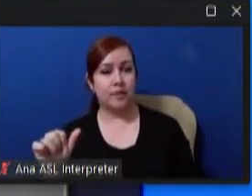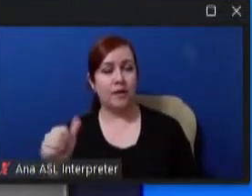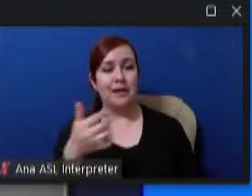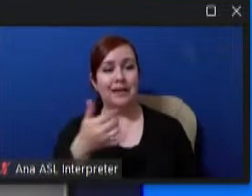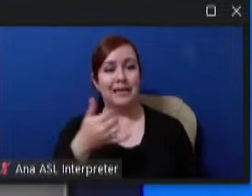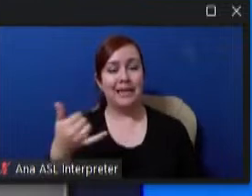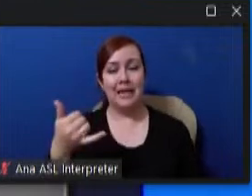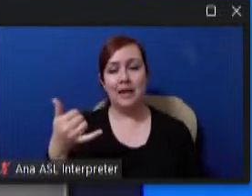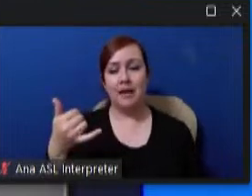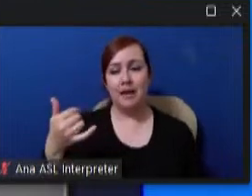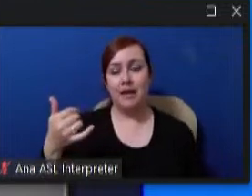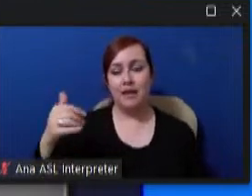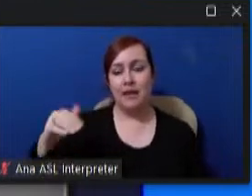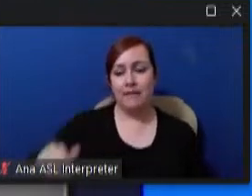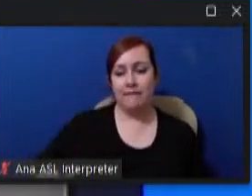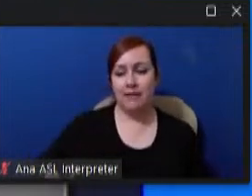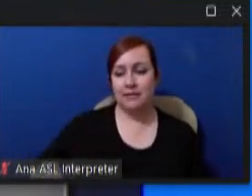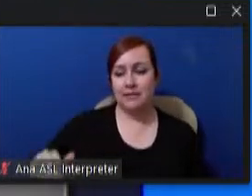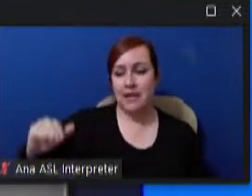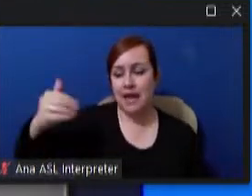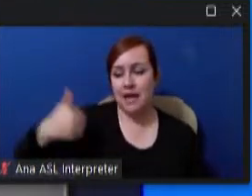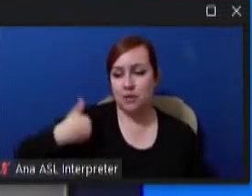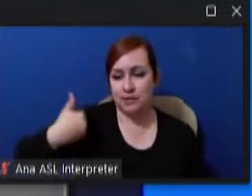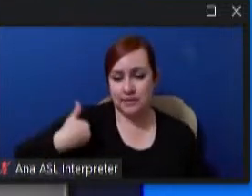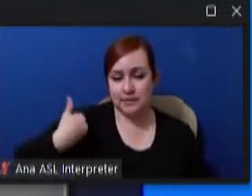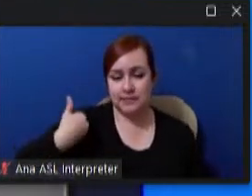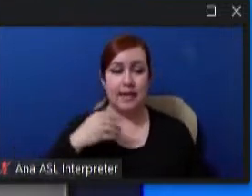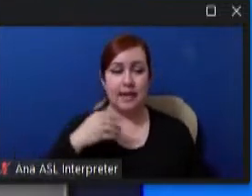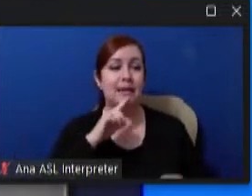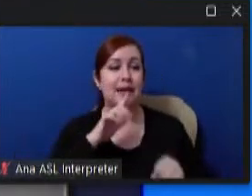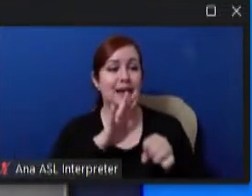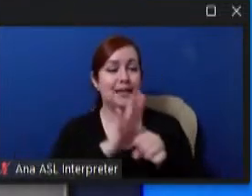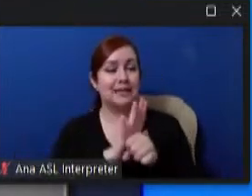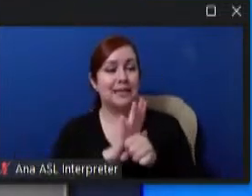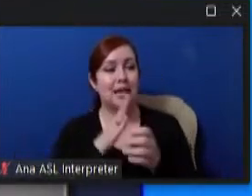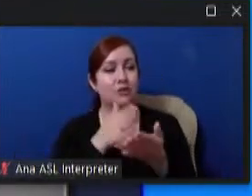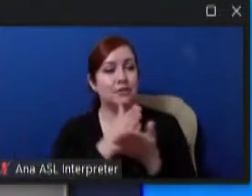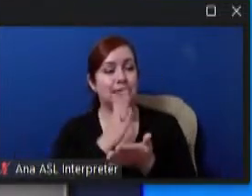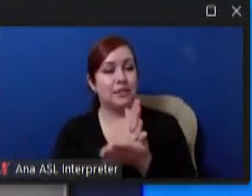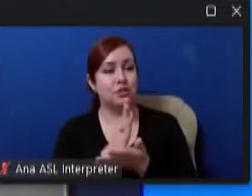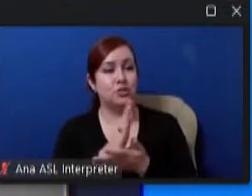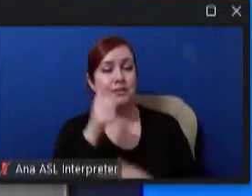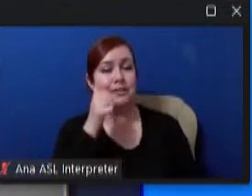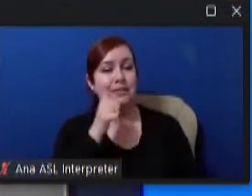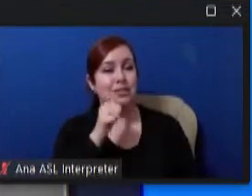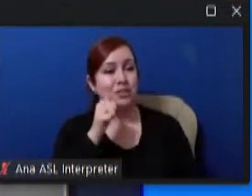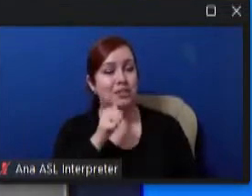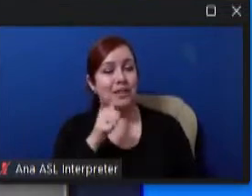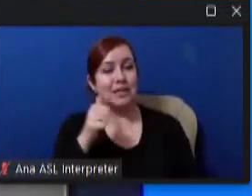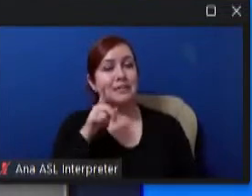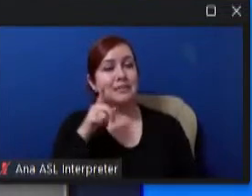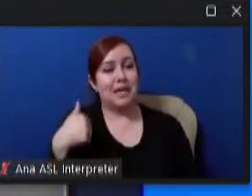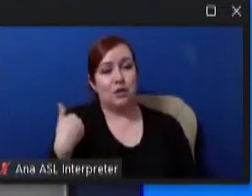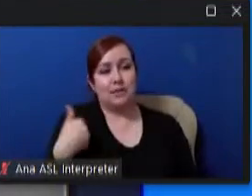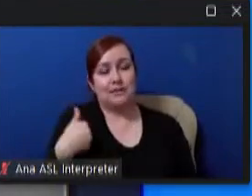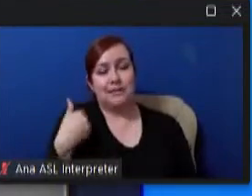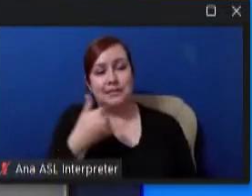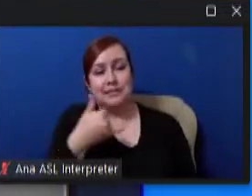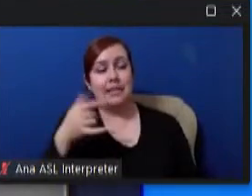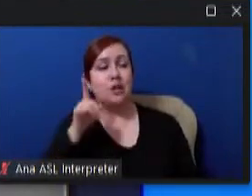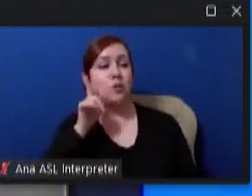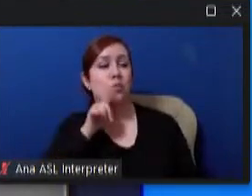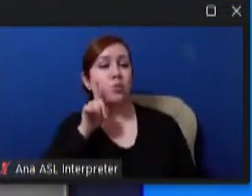disability perspective, a perspective that specifically focuses on young children, and